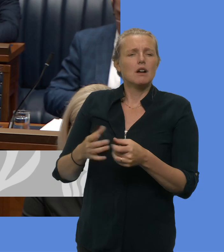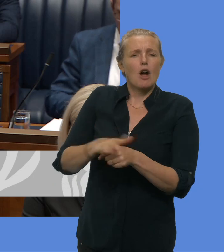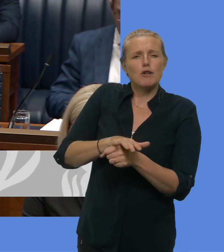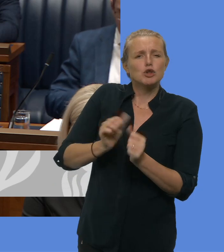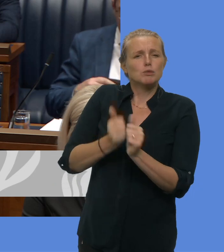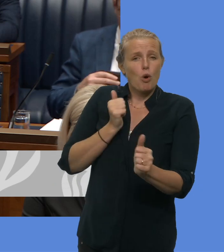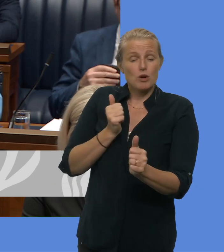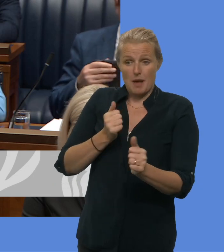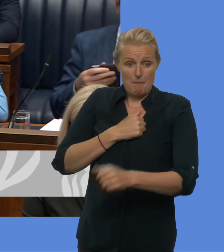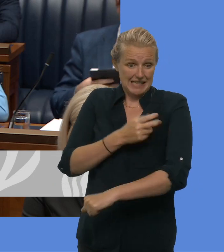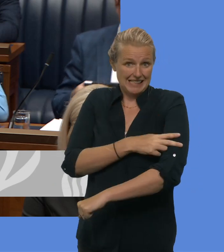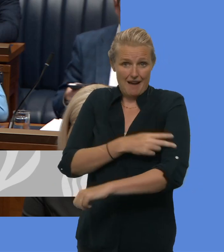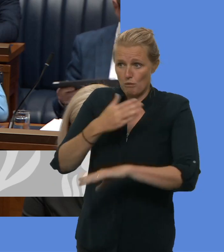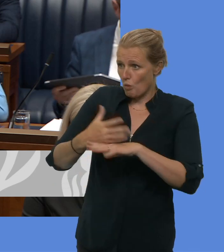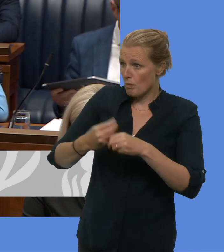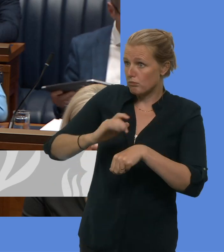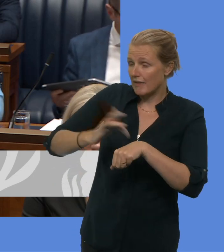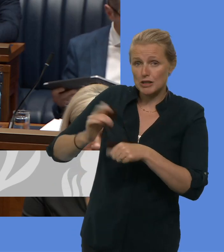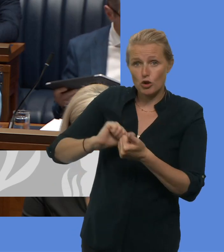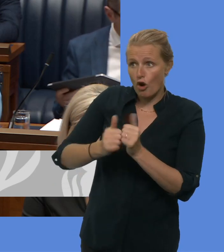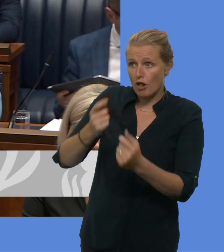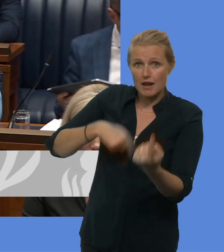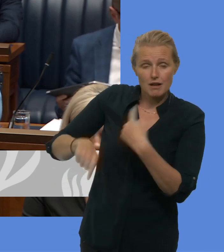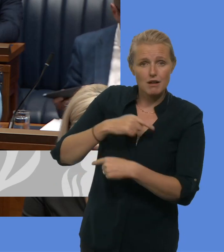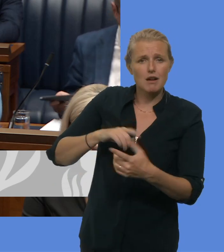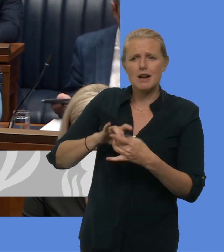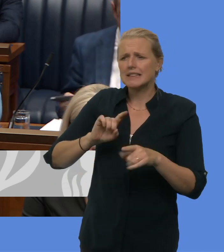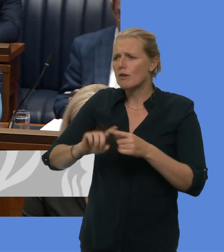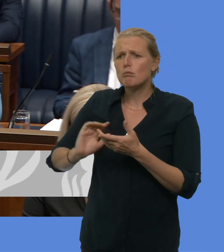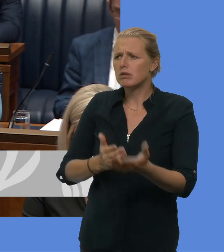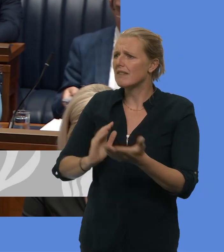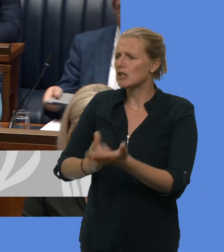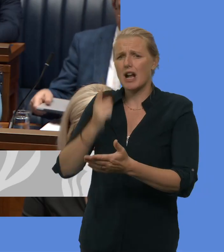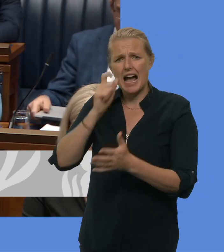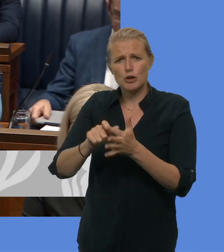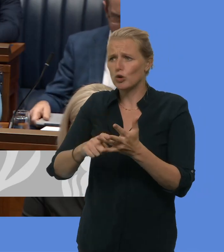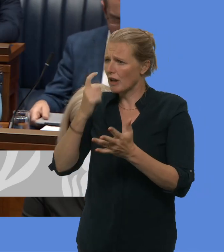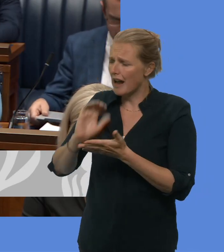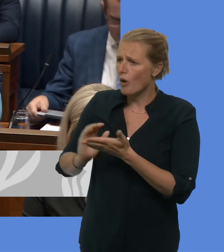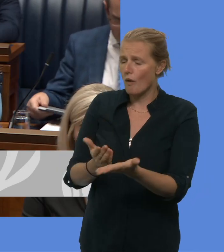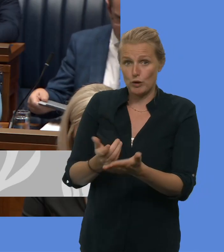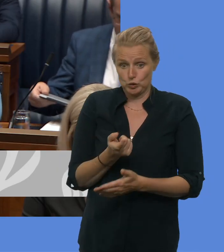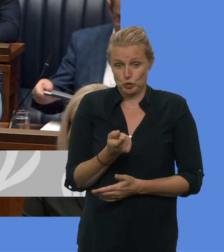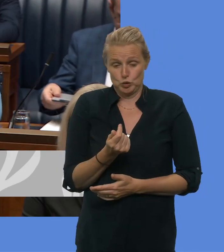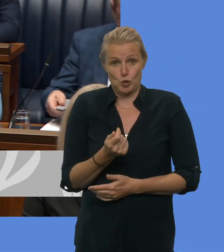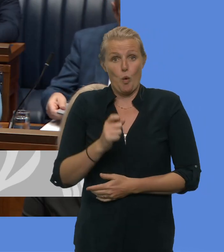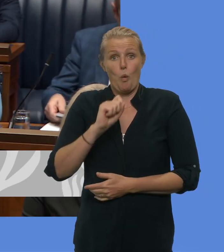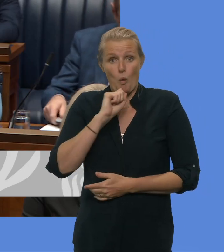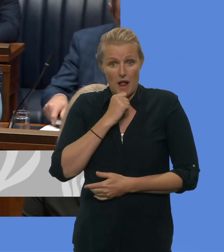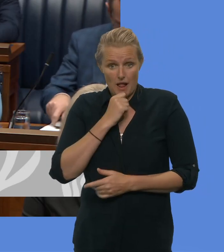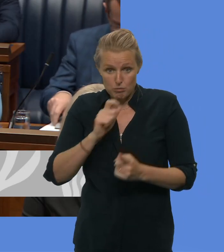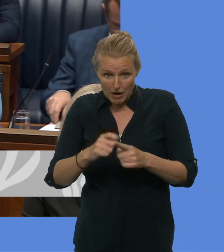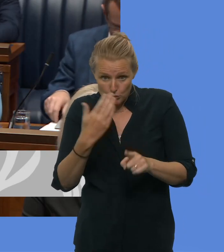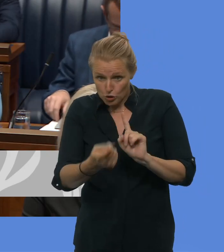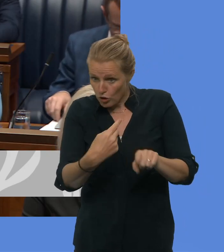my officials are working with professional colleagues on the range of provision that's available and will move shortly to a call from primary schools